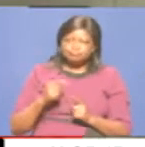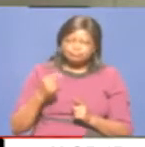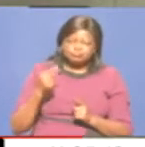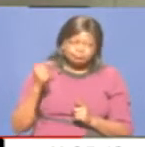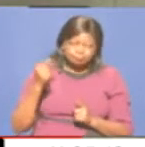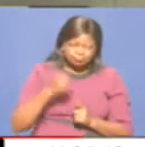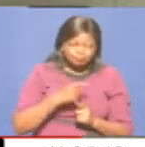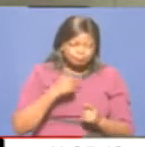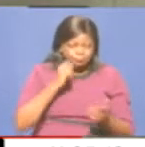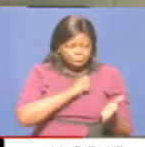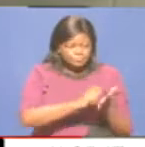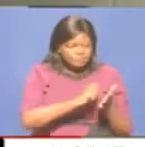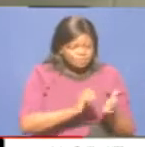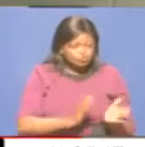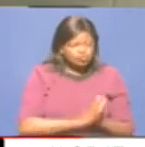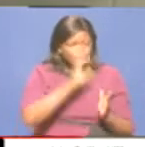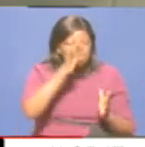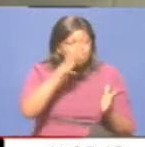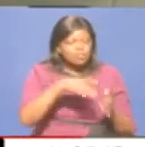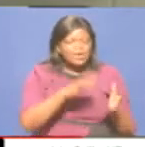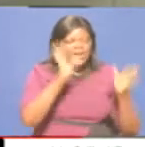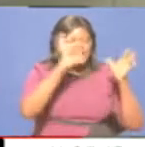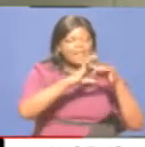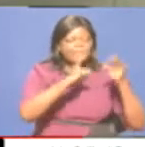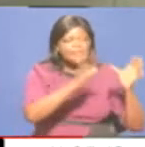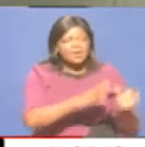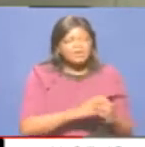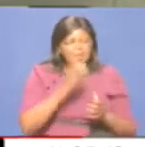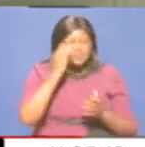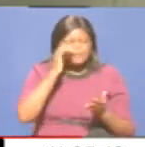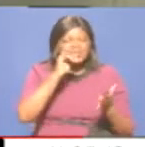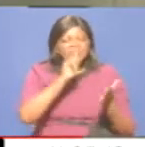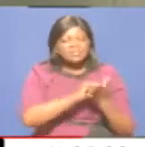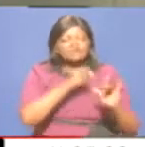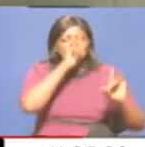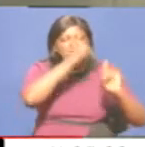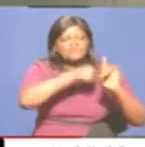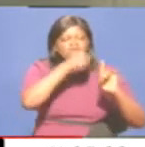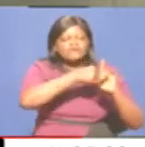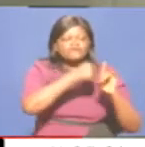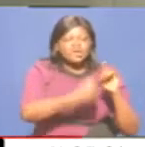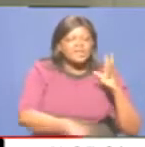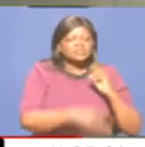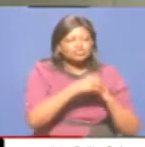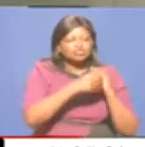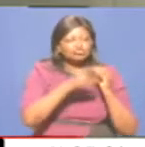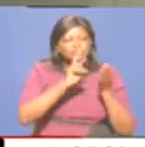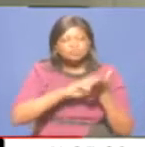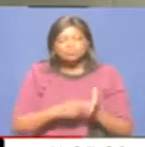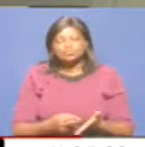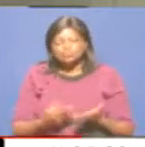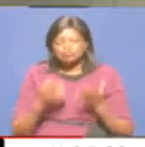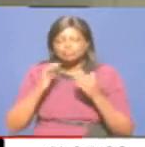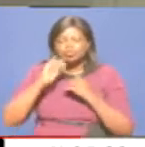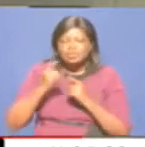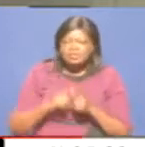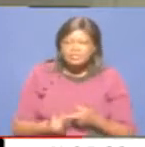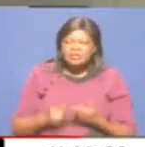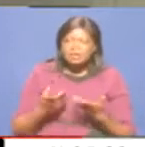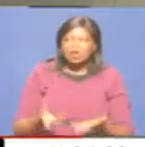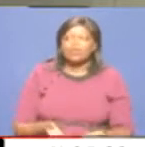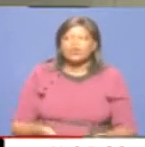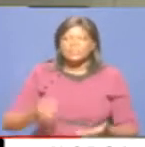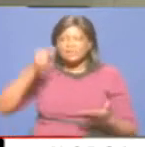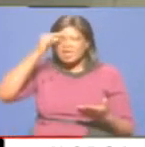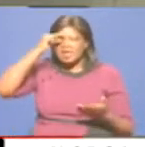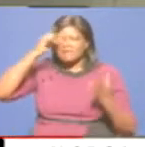Thirdway Alliance Party, I do remember you have been championing for additional resources to counties. And now the government, the